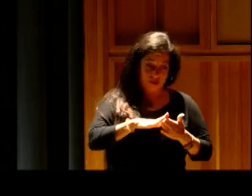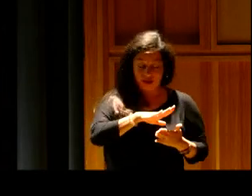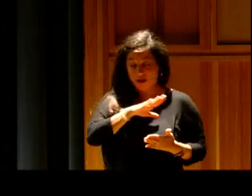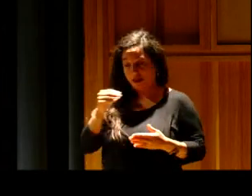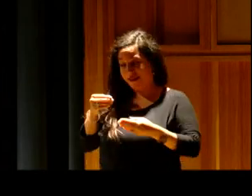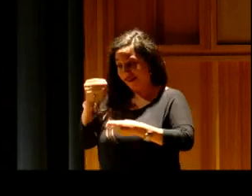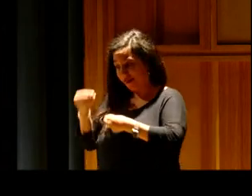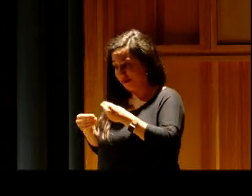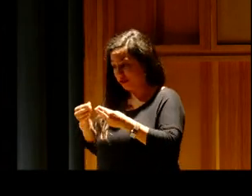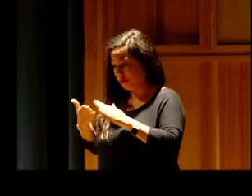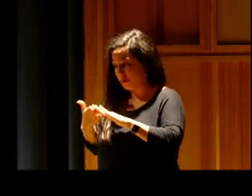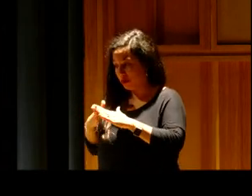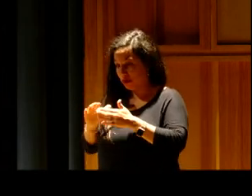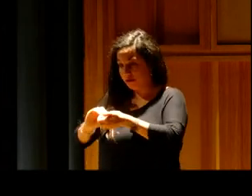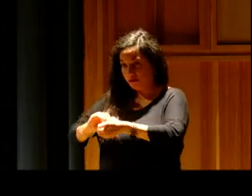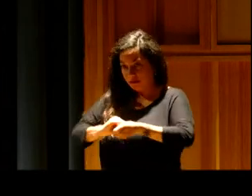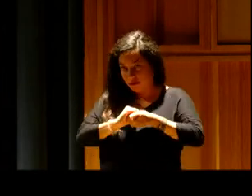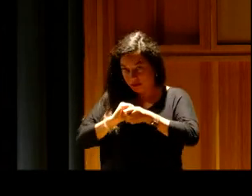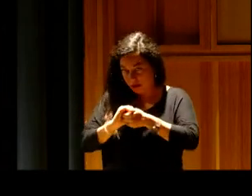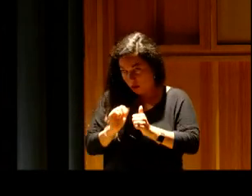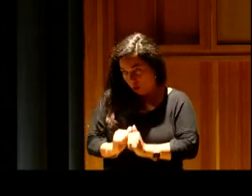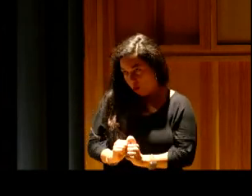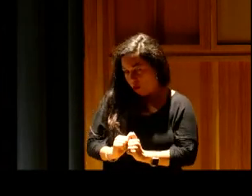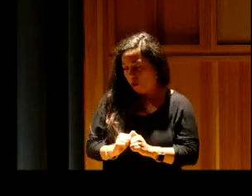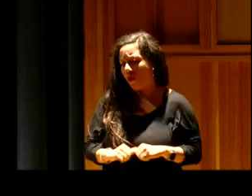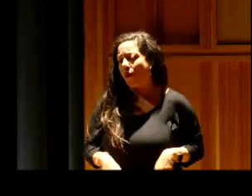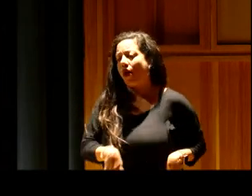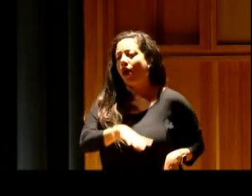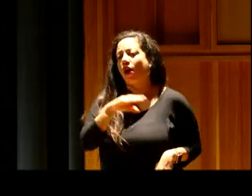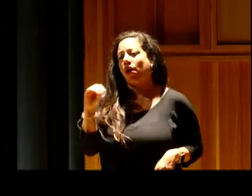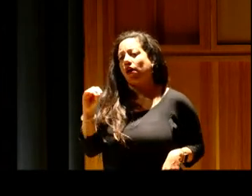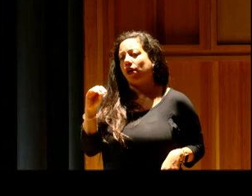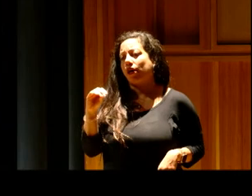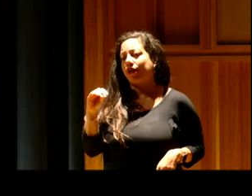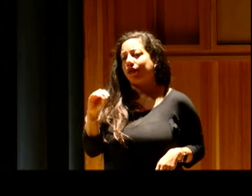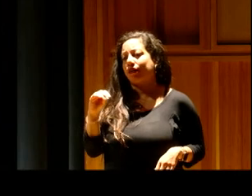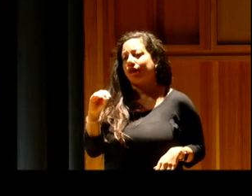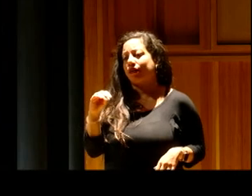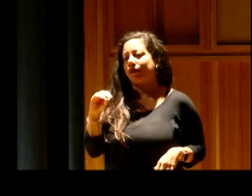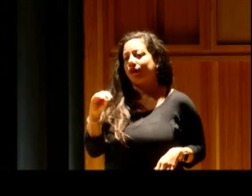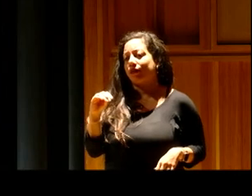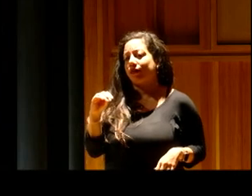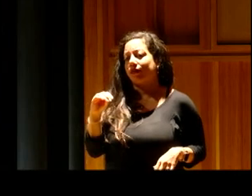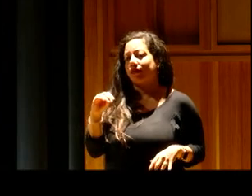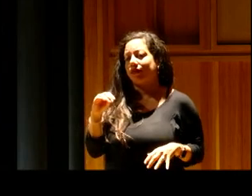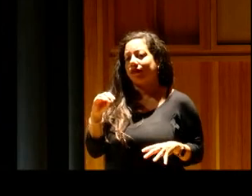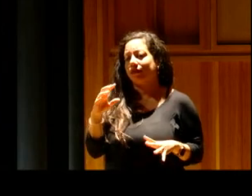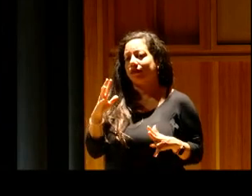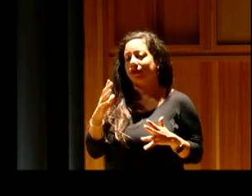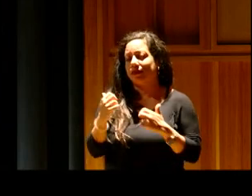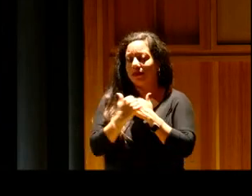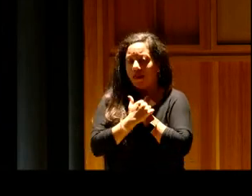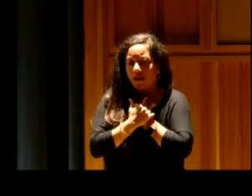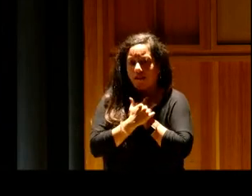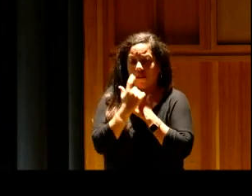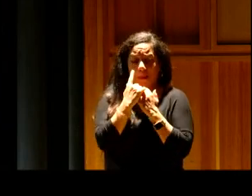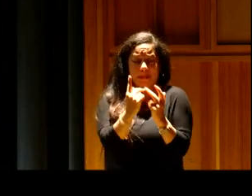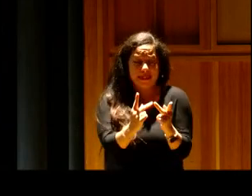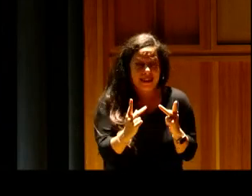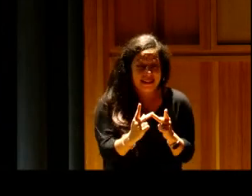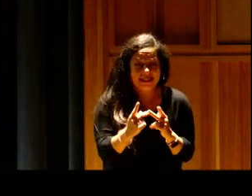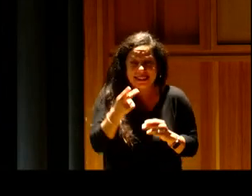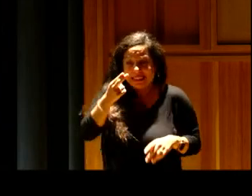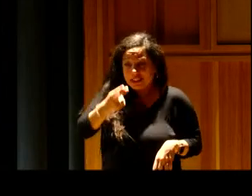work together? And more specifically, how can the love of place and of history and culture provide